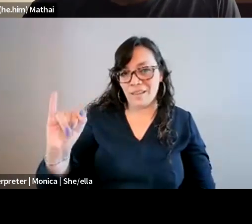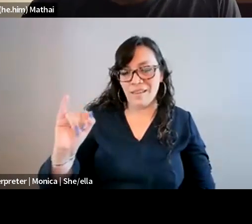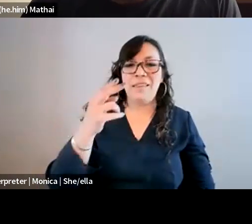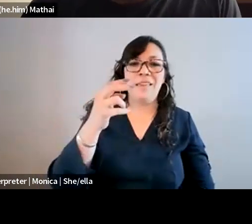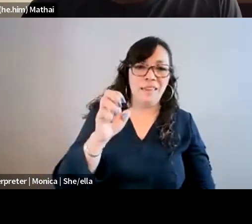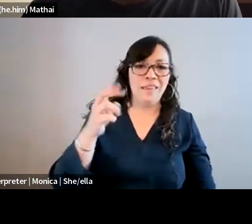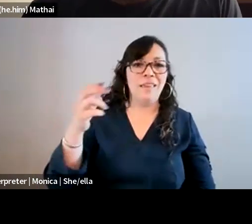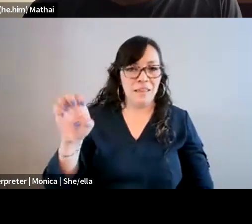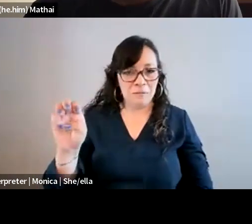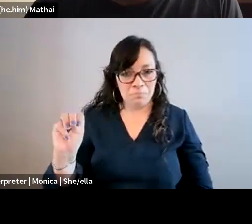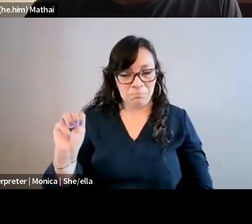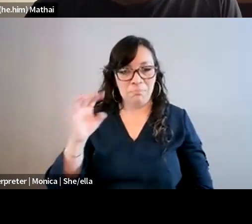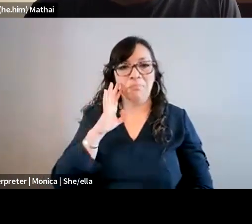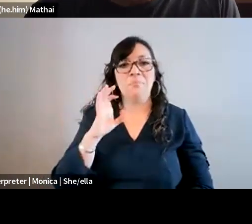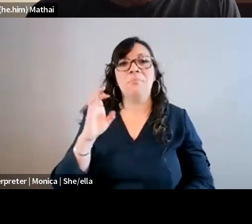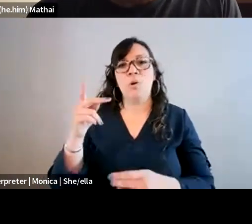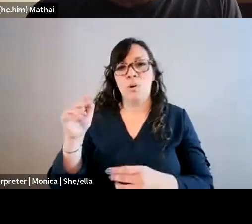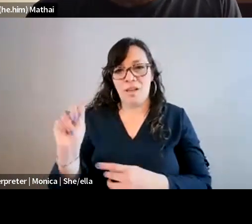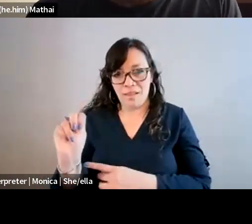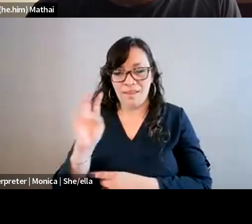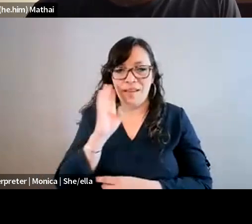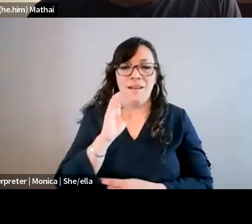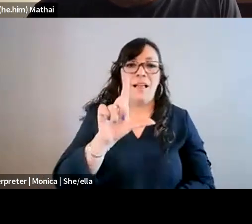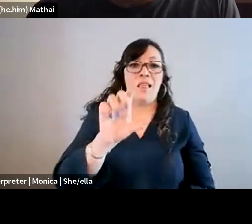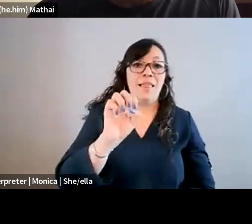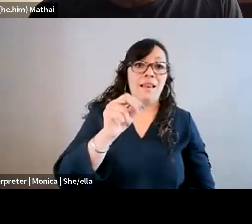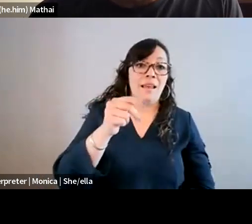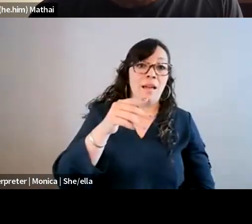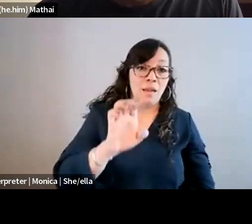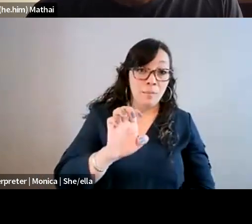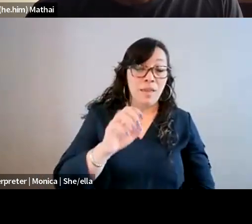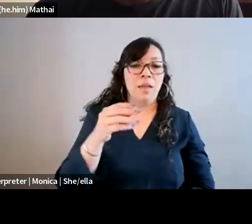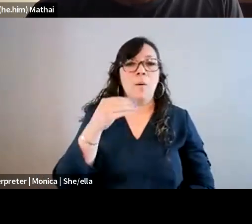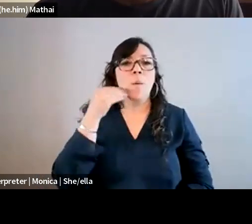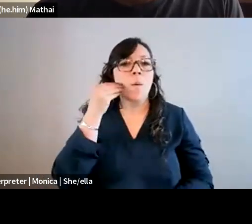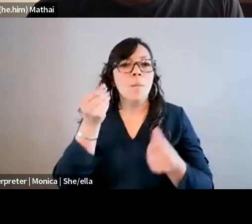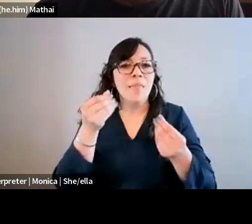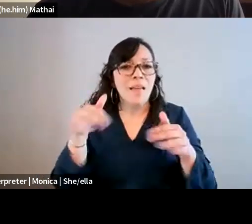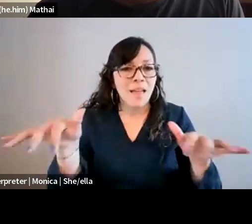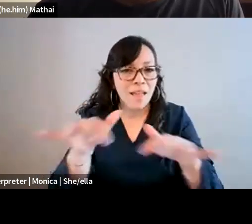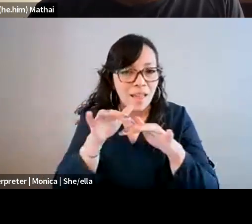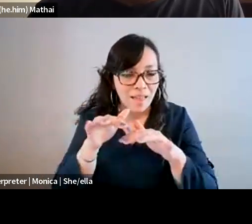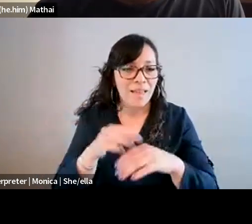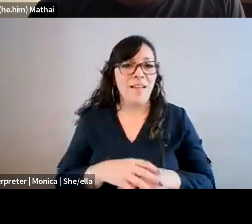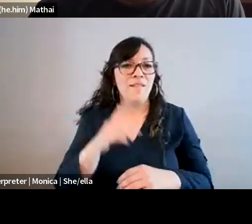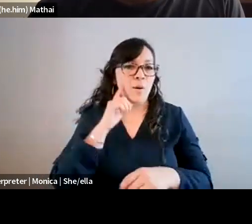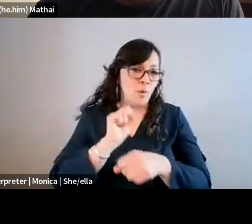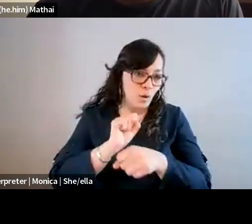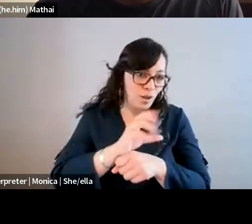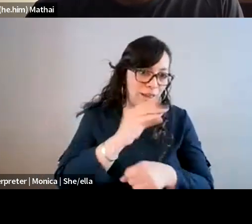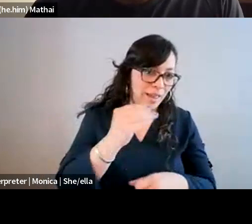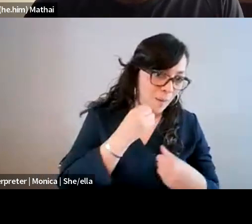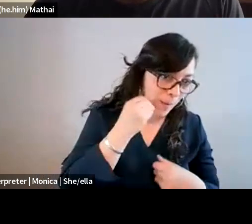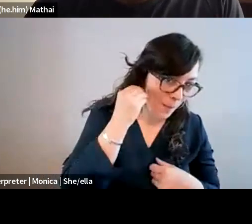pronouns. And I am in the Lenape homeland and the Haudenosaunee homeland for work and home,